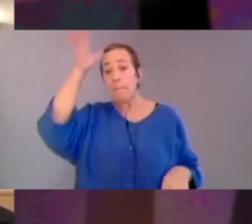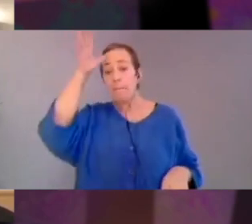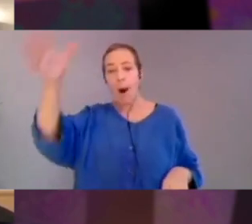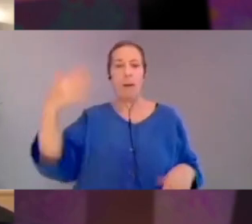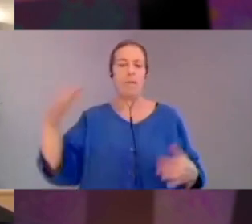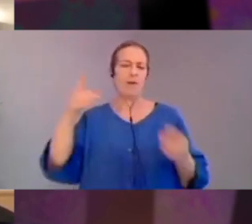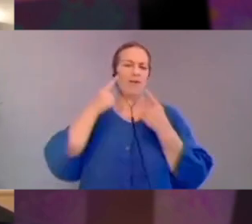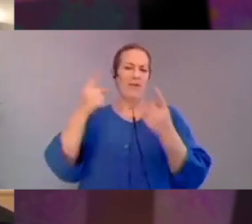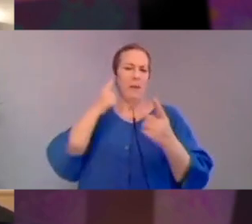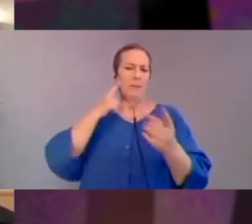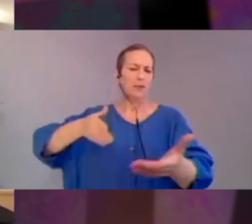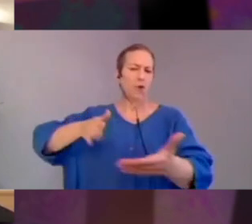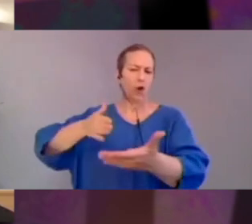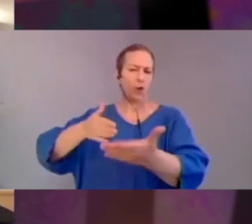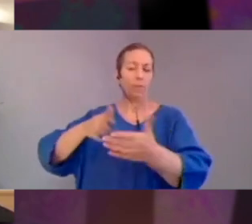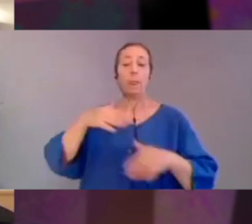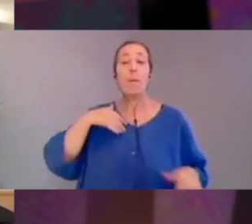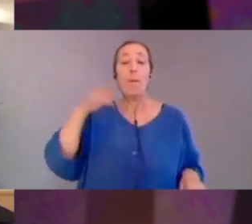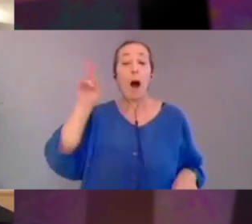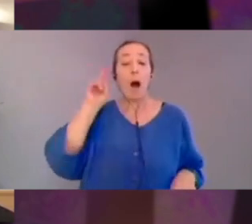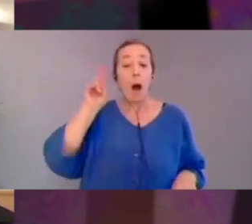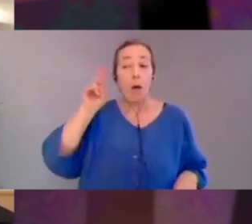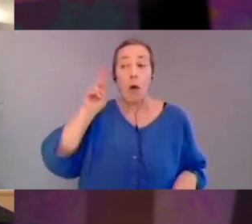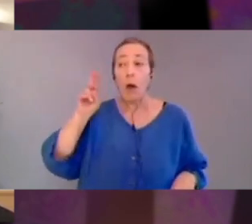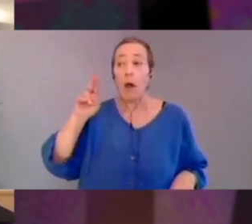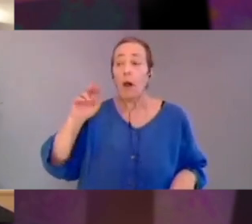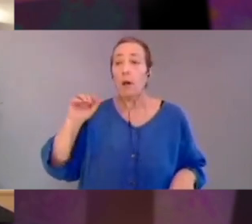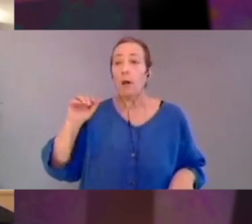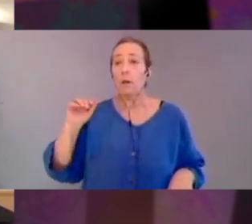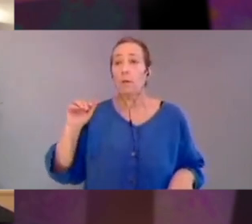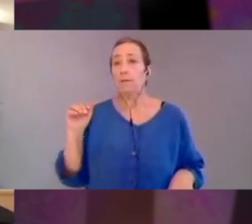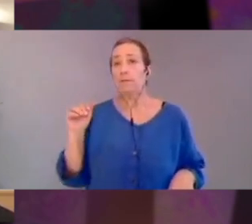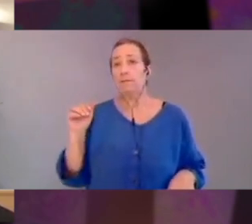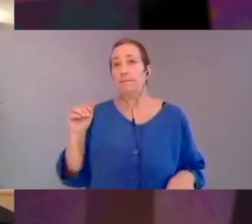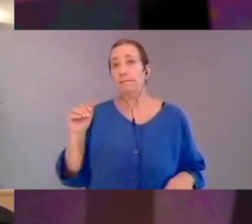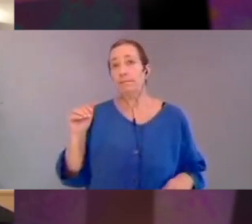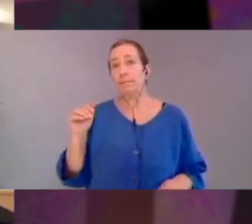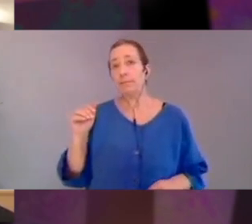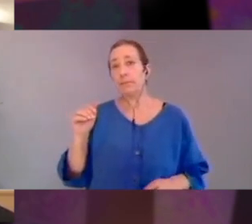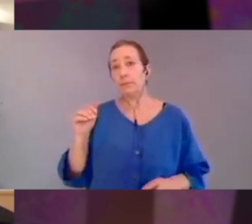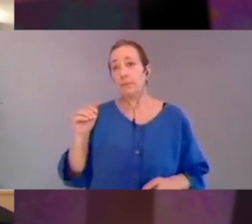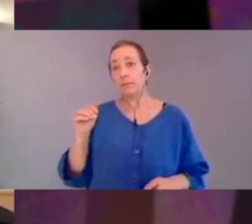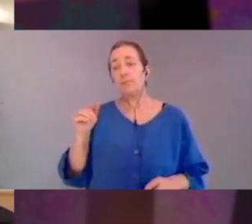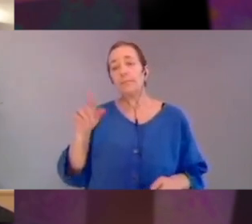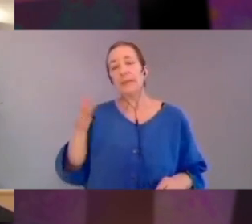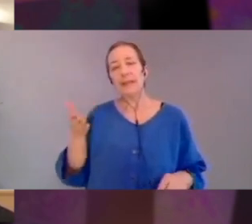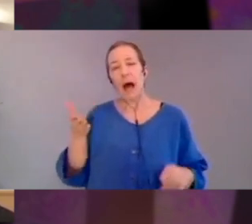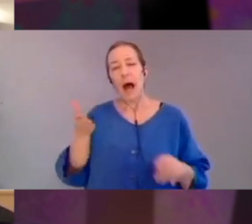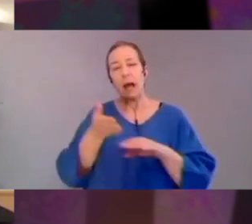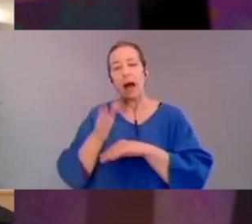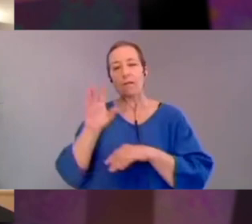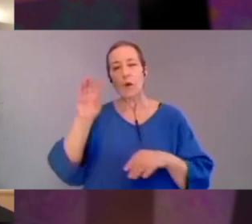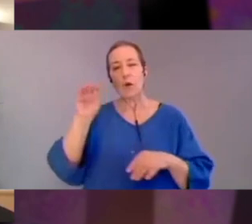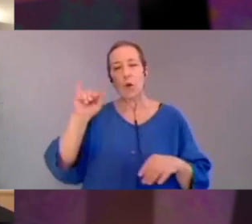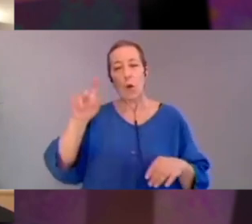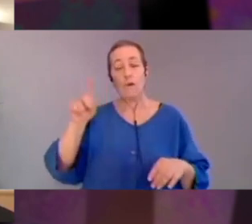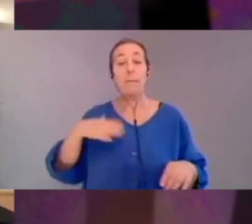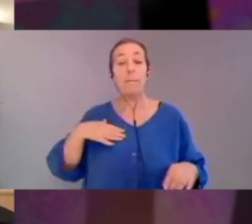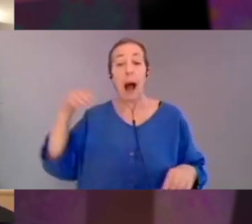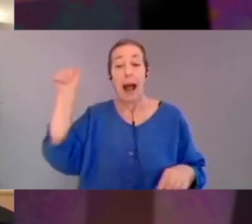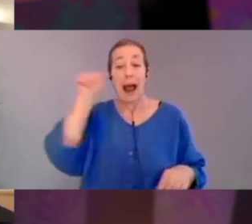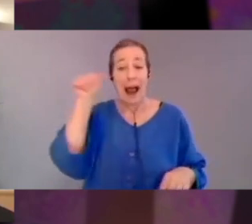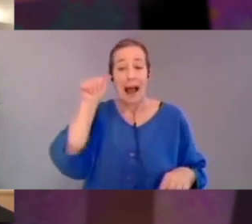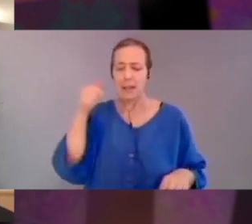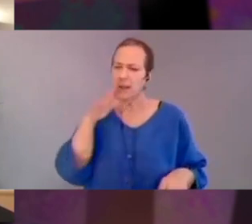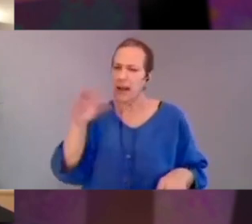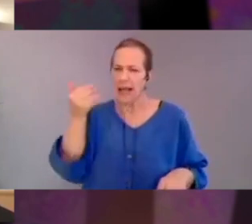know, kind of a few months into COVID. And my auntie was like, I still remember your Papa's clam chowder, you know?